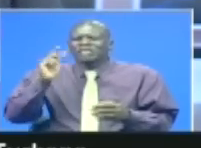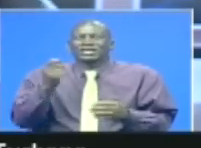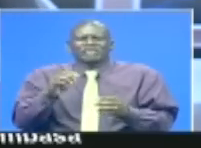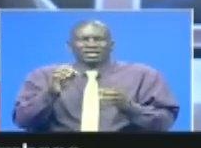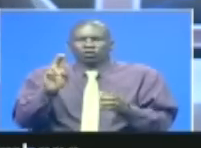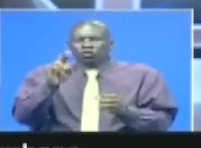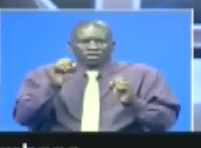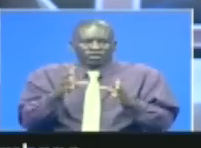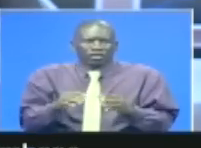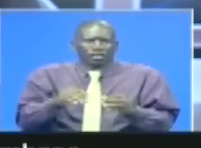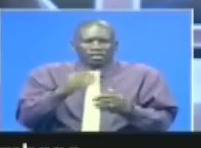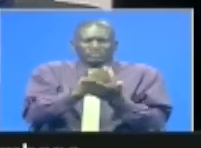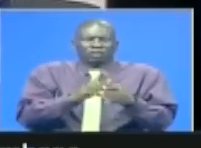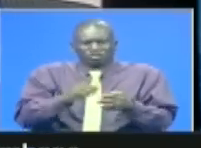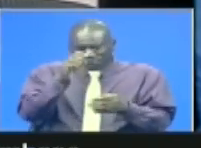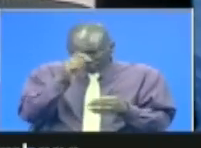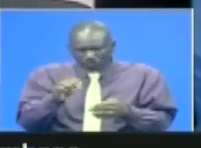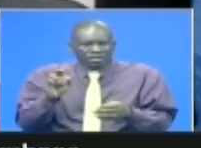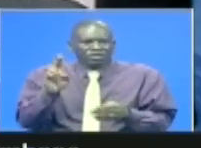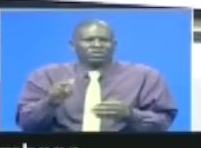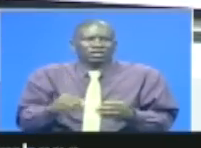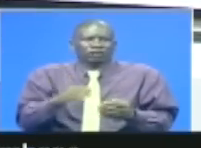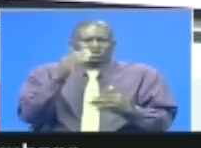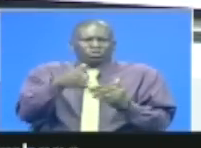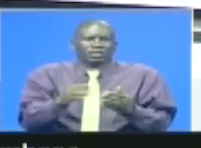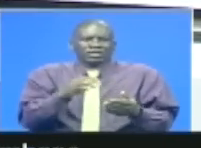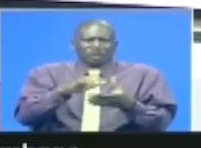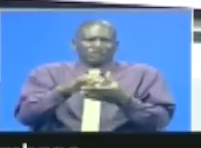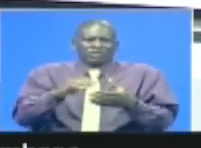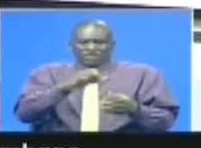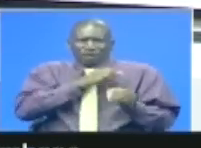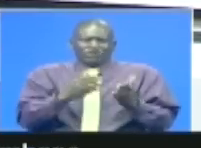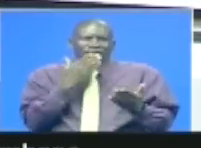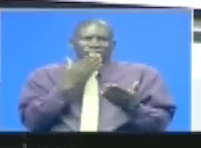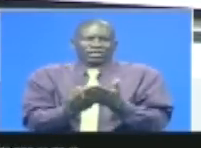not right. All the time, sometimes. Let's leave it there. Governor, thank you so much for coming on. All Asante. The best on Tuesday. Asante sana.